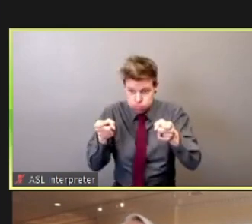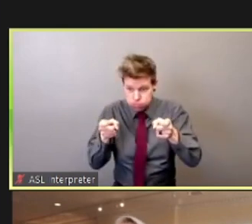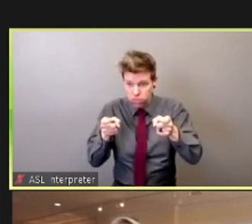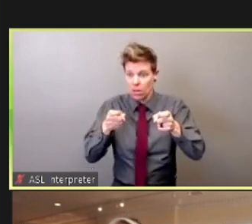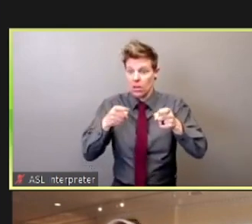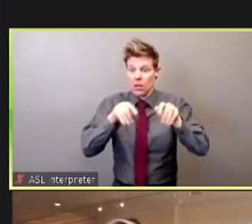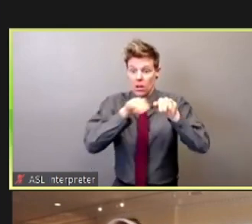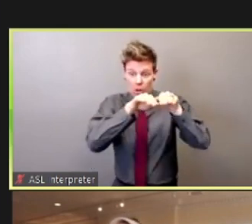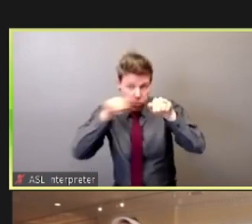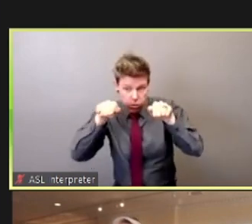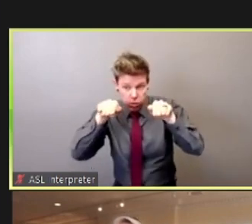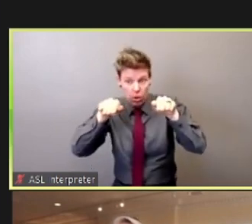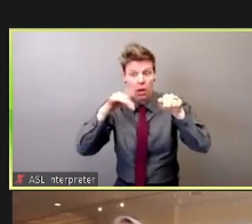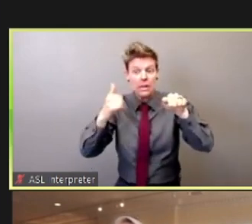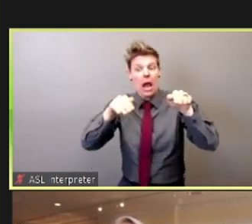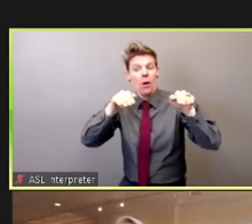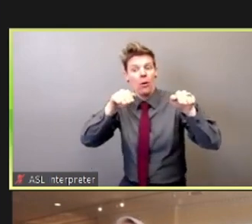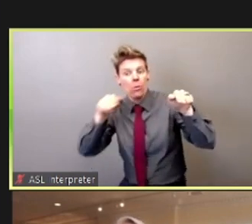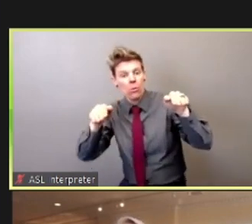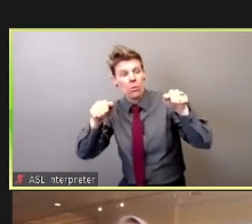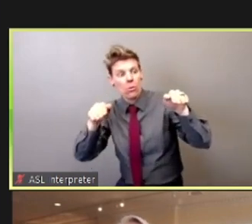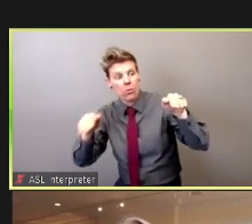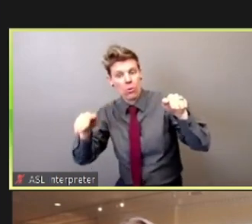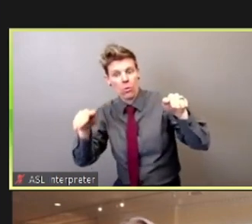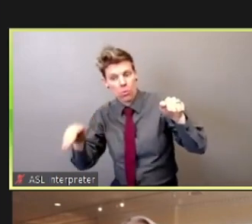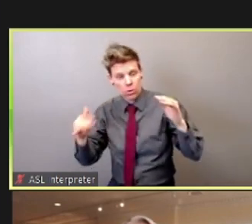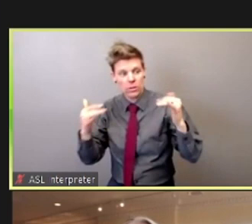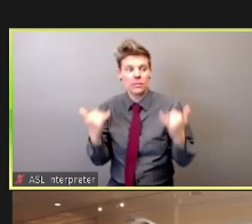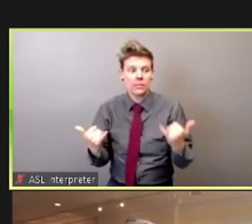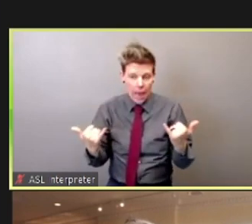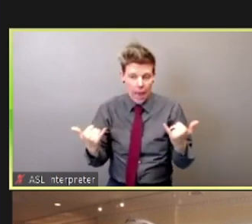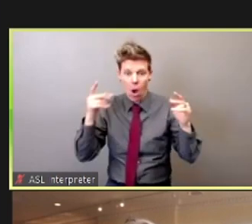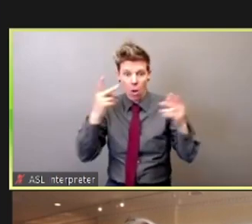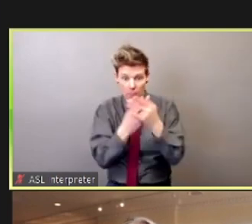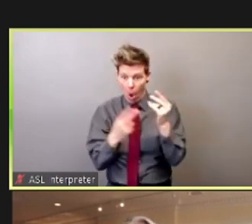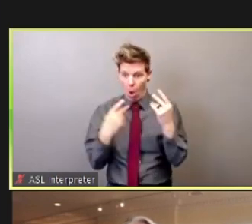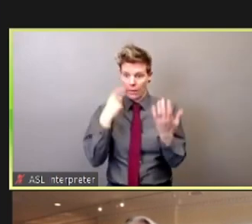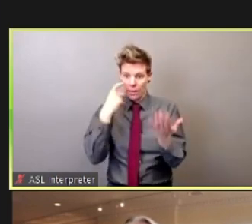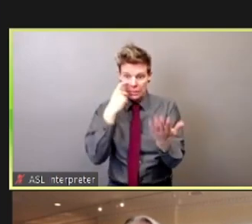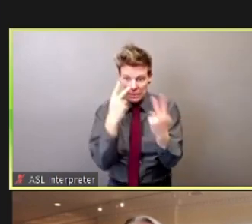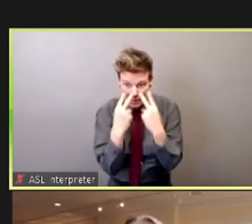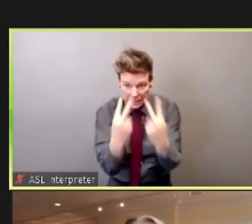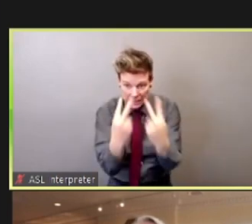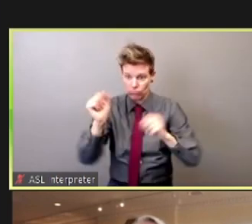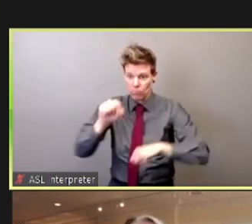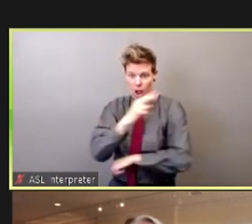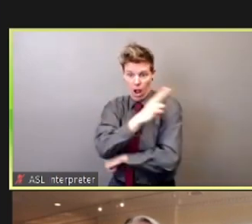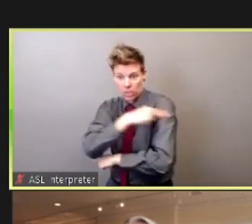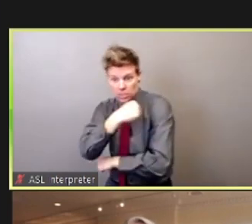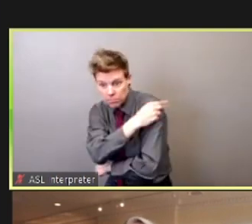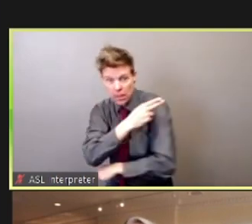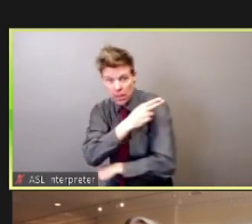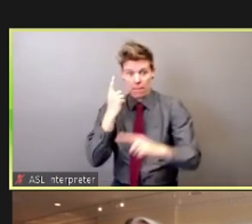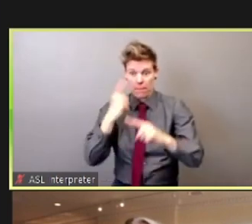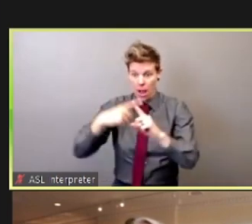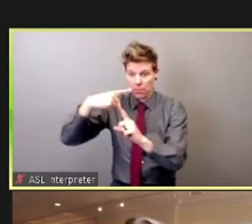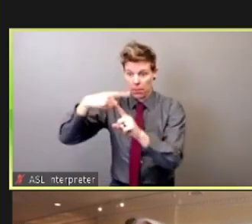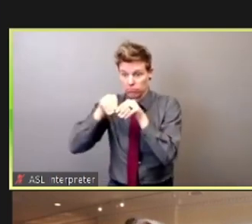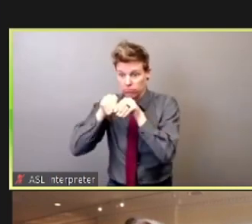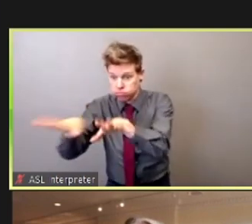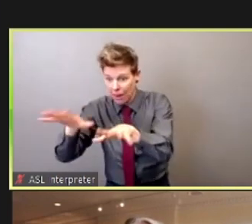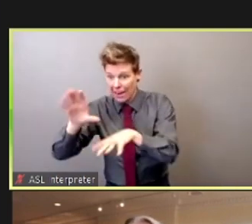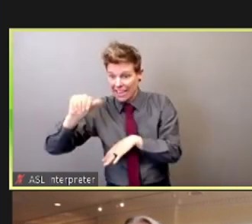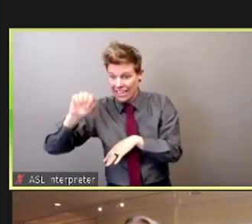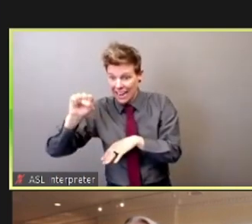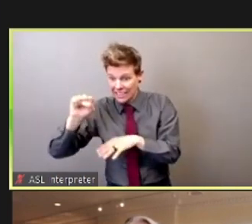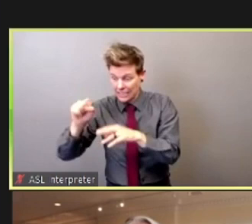rates coming down. Number of people in critical care, ventilators coming down. And we want to keep seeing the